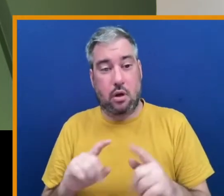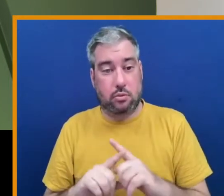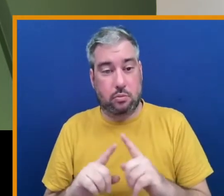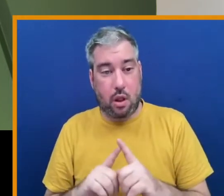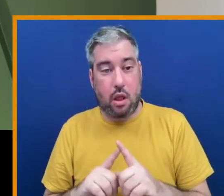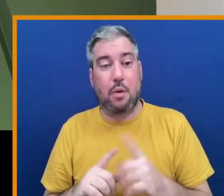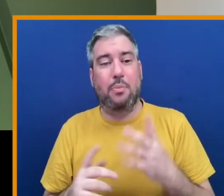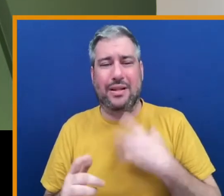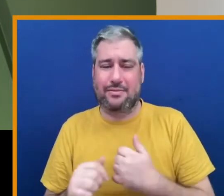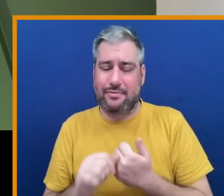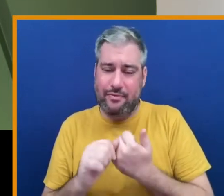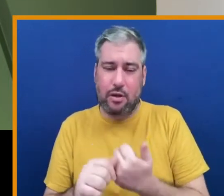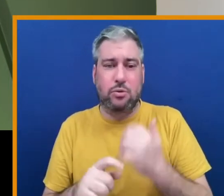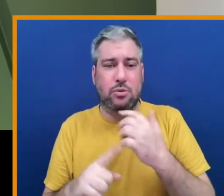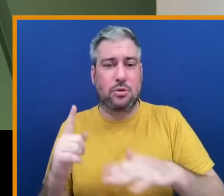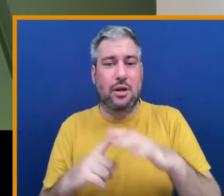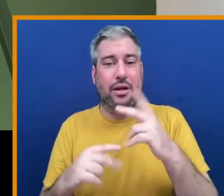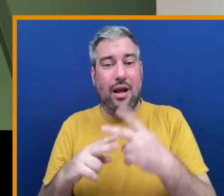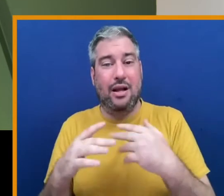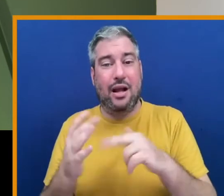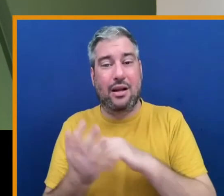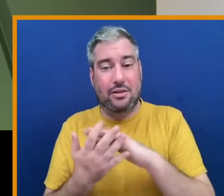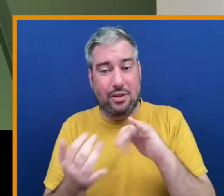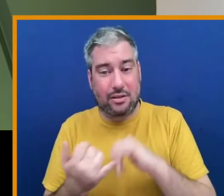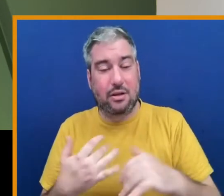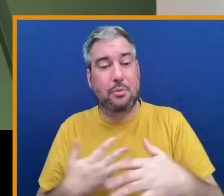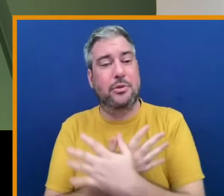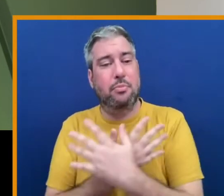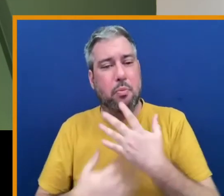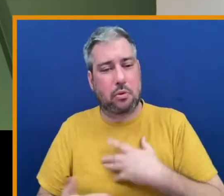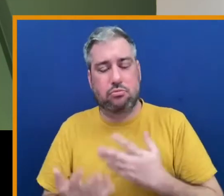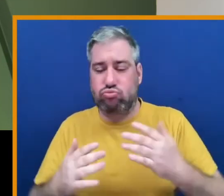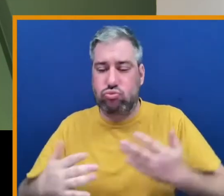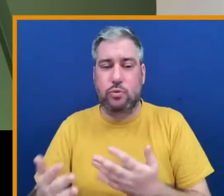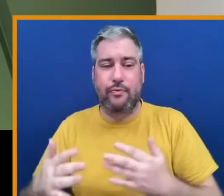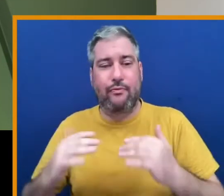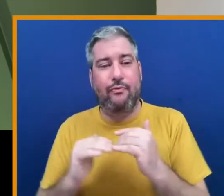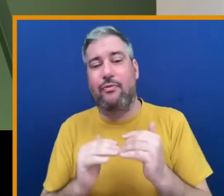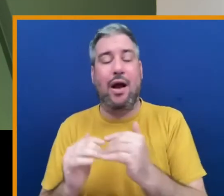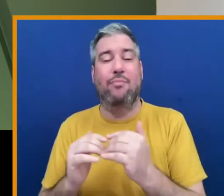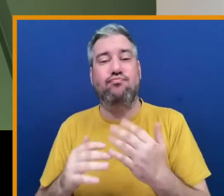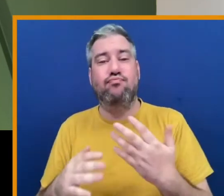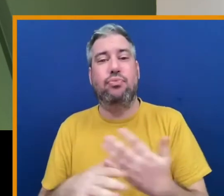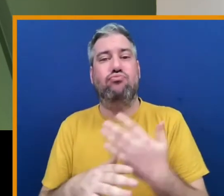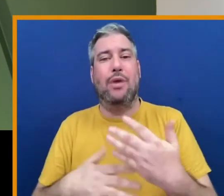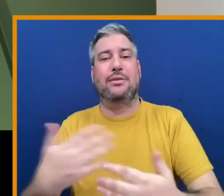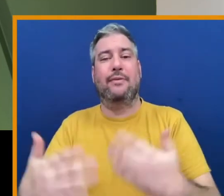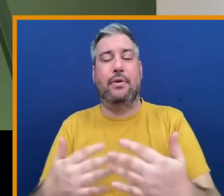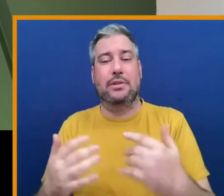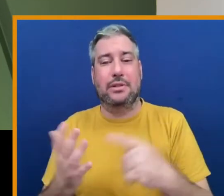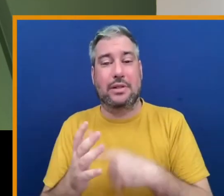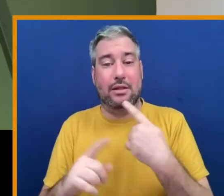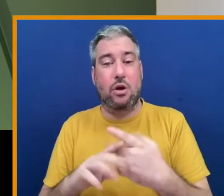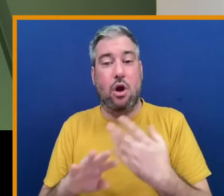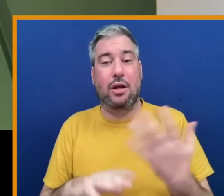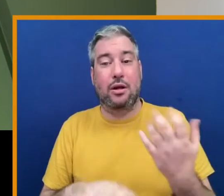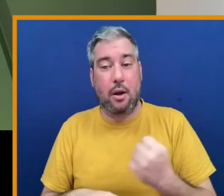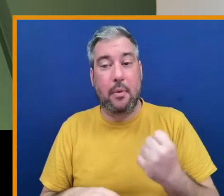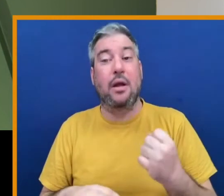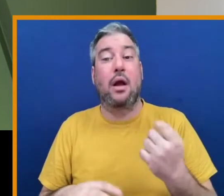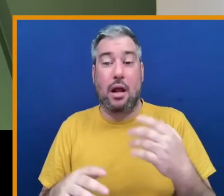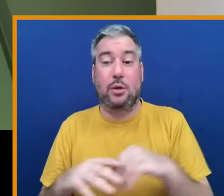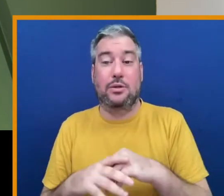income, including capital gains. We would also work to ensure that corporations pay their fair share of tax. Conference,